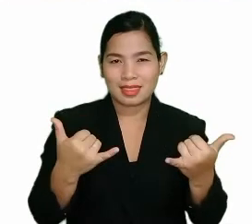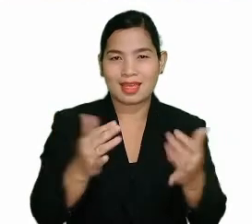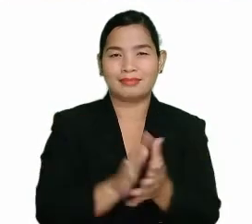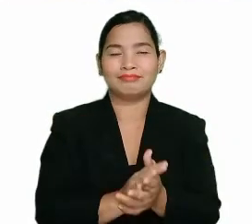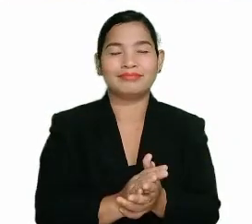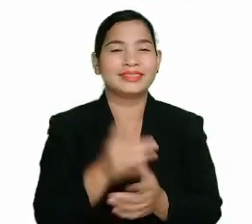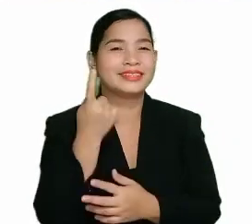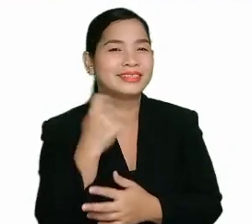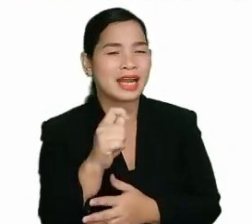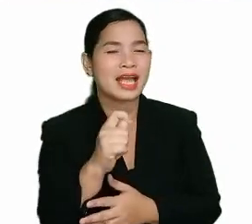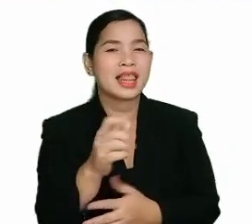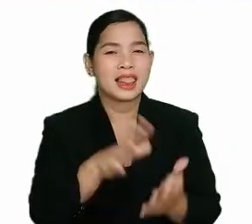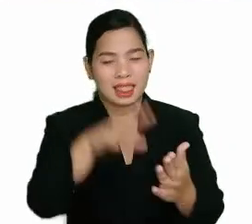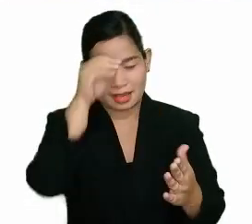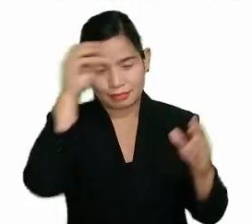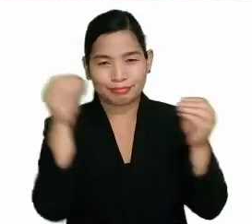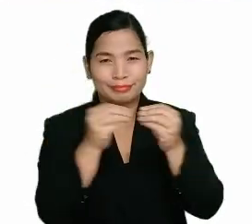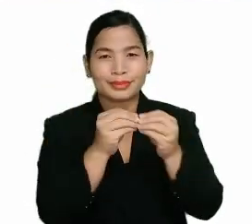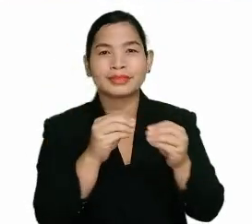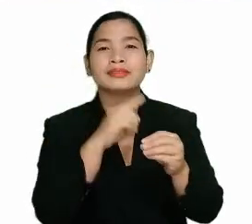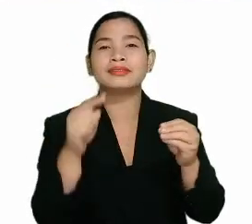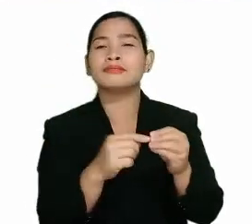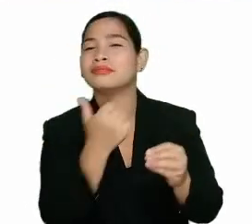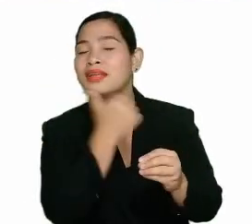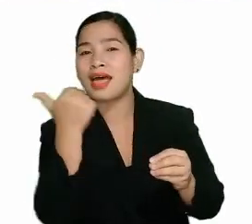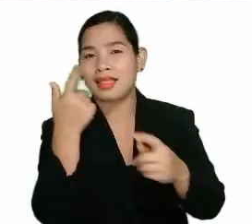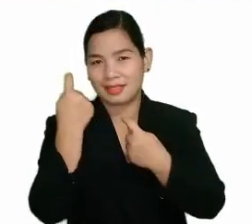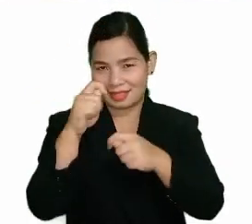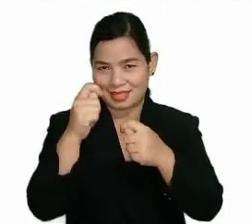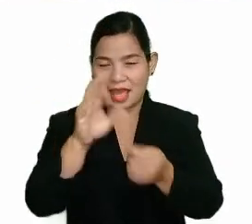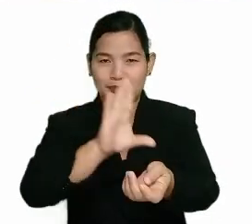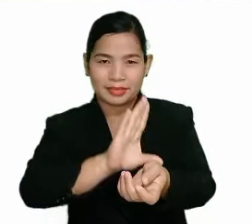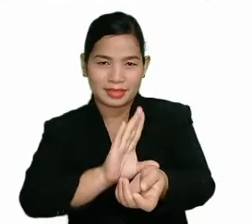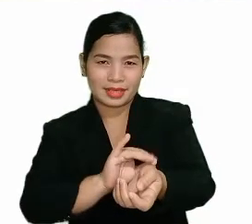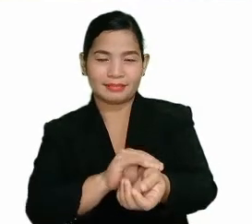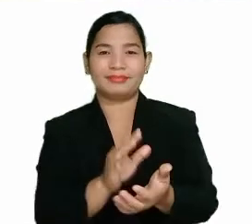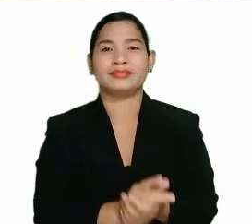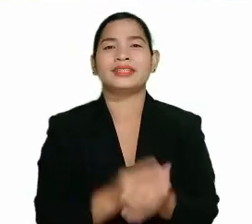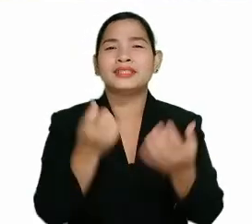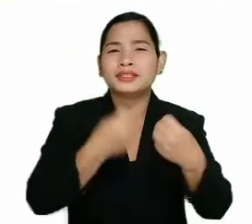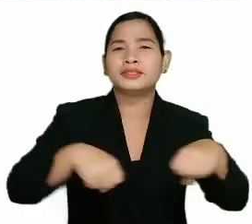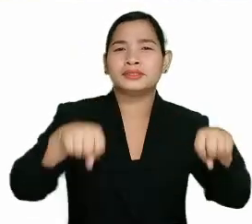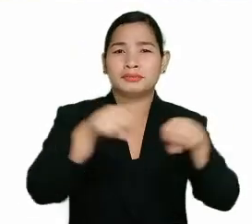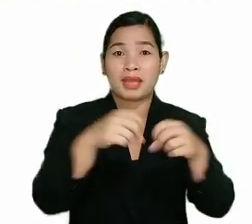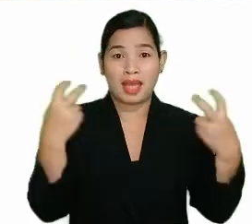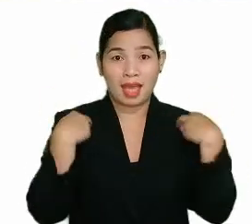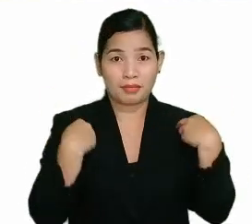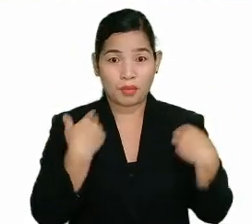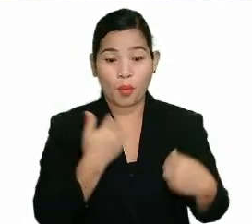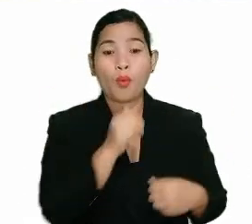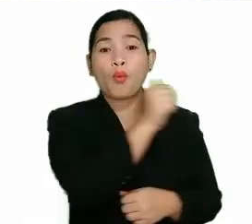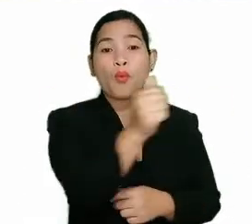Now, let's try to learn more about other types of cells, especially ones that we can find in our